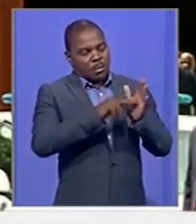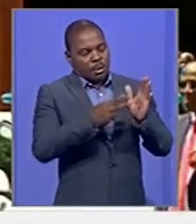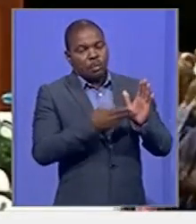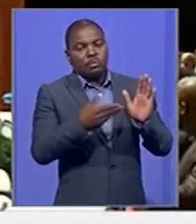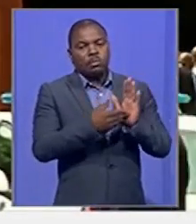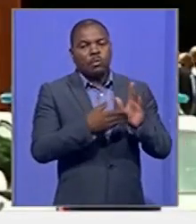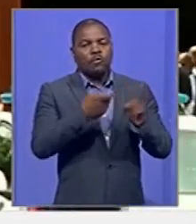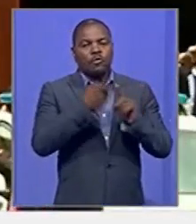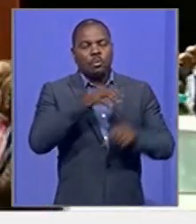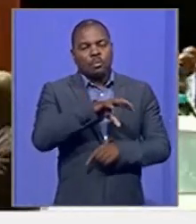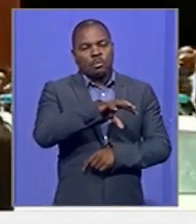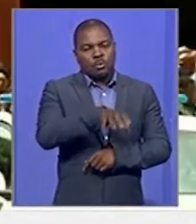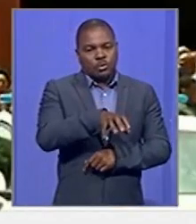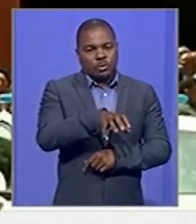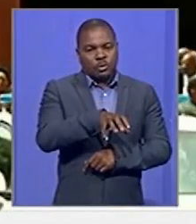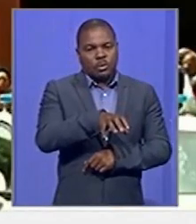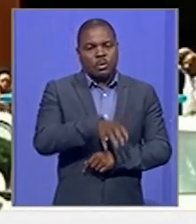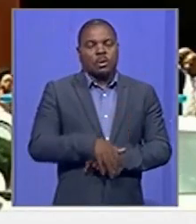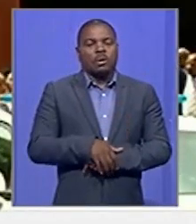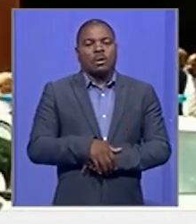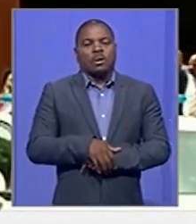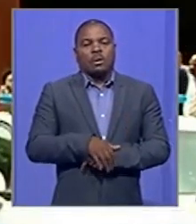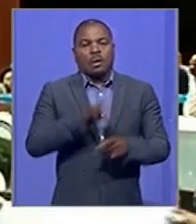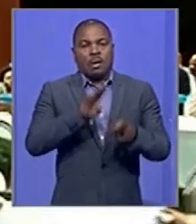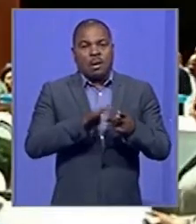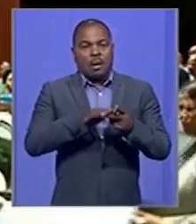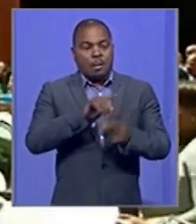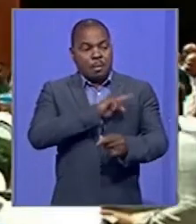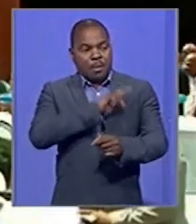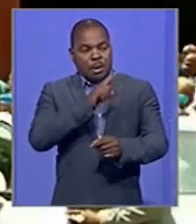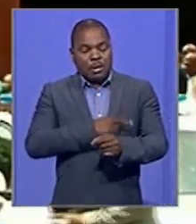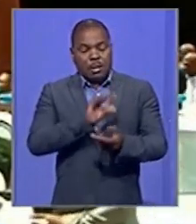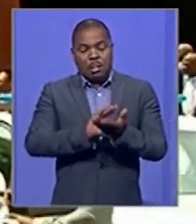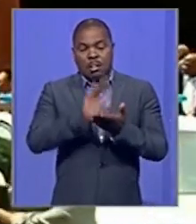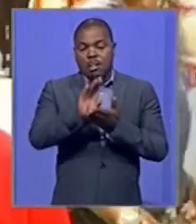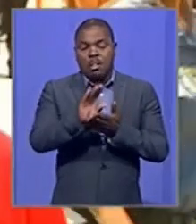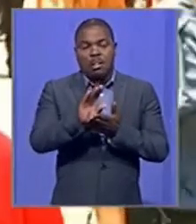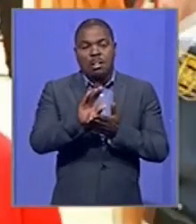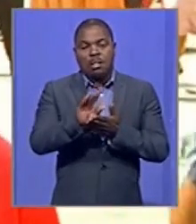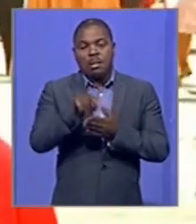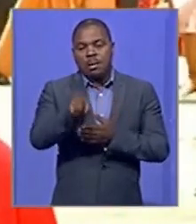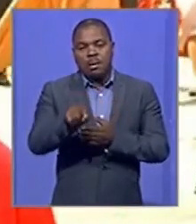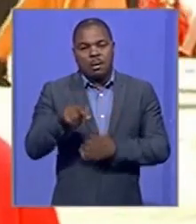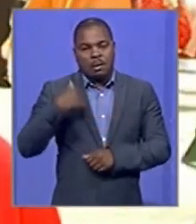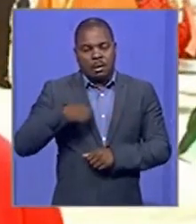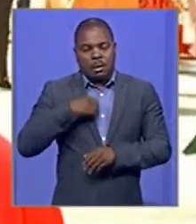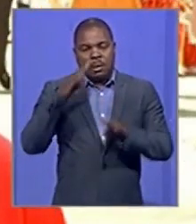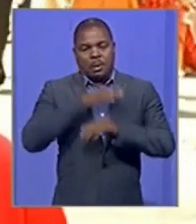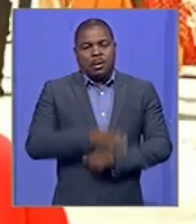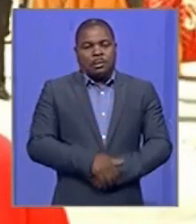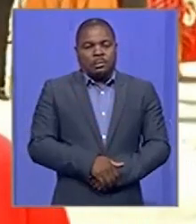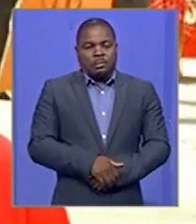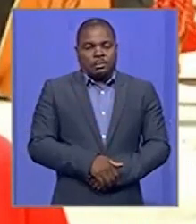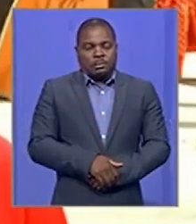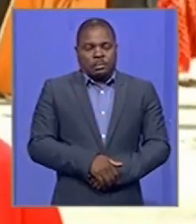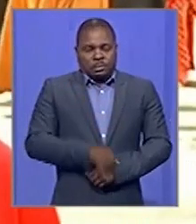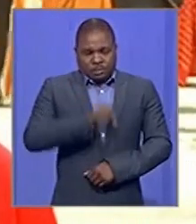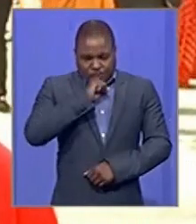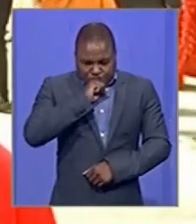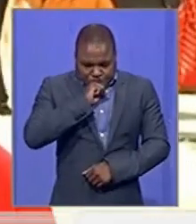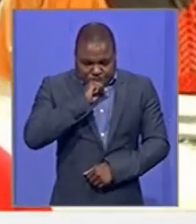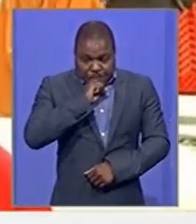by the province by an unfunded mandate for various municipalities. We are saying what the